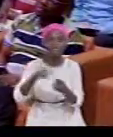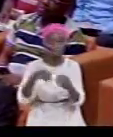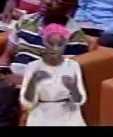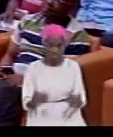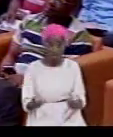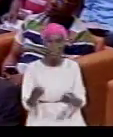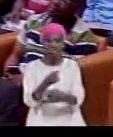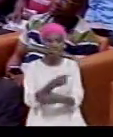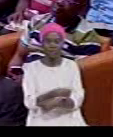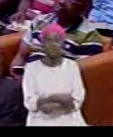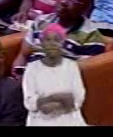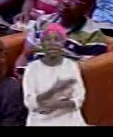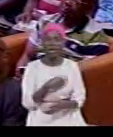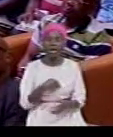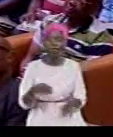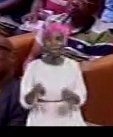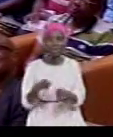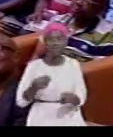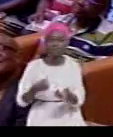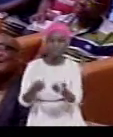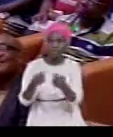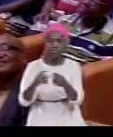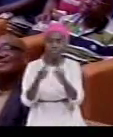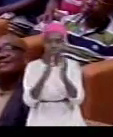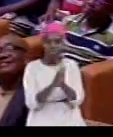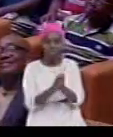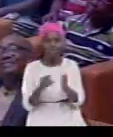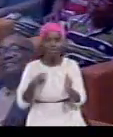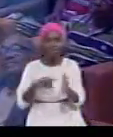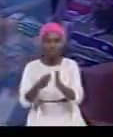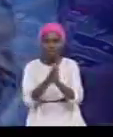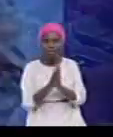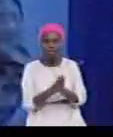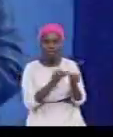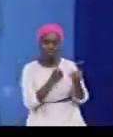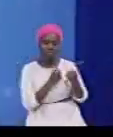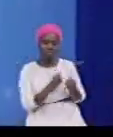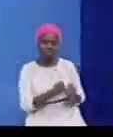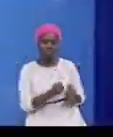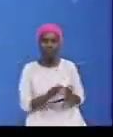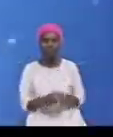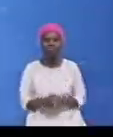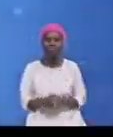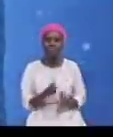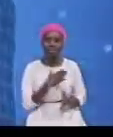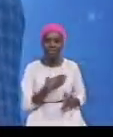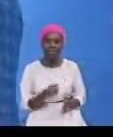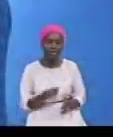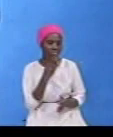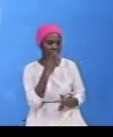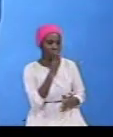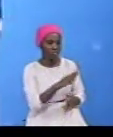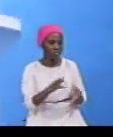we come to pray confidently. There is maybe an evil spirit, an evil